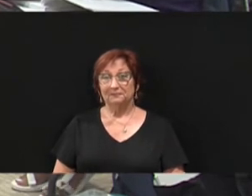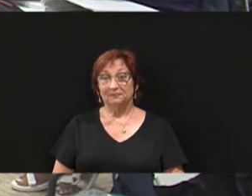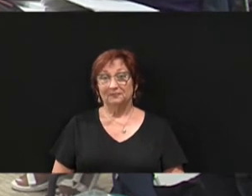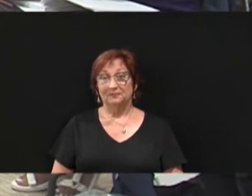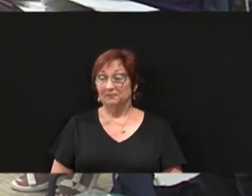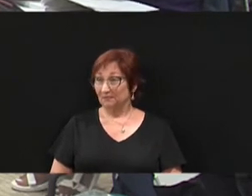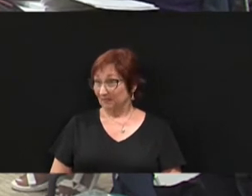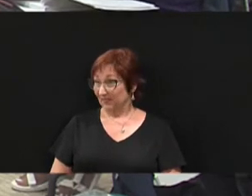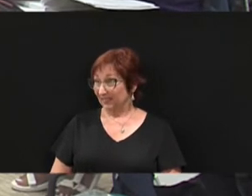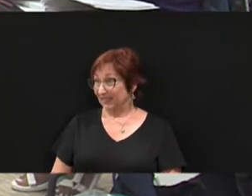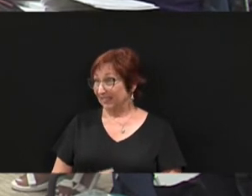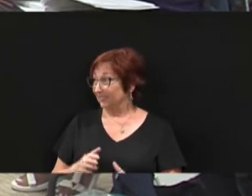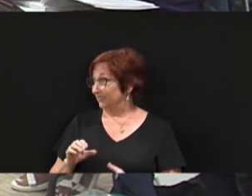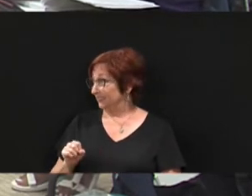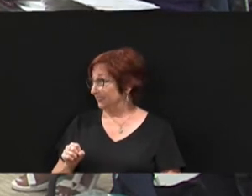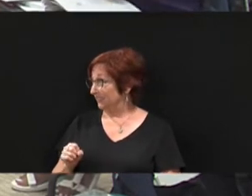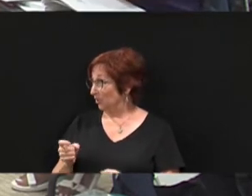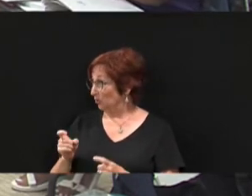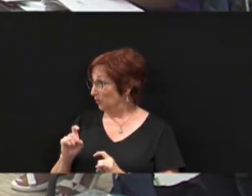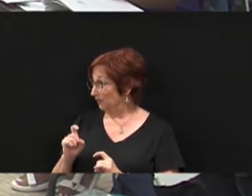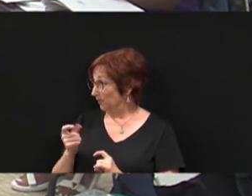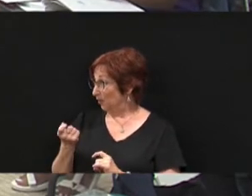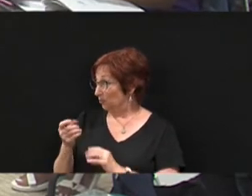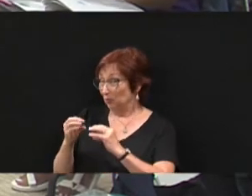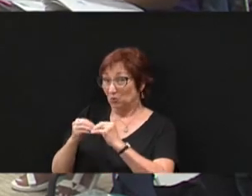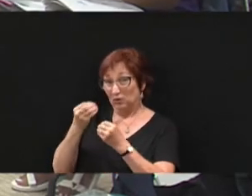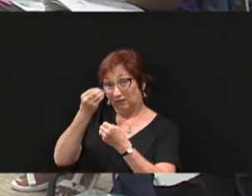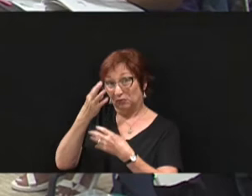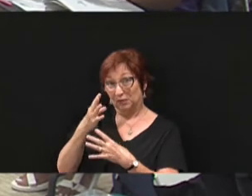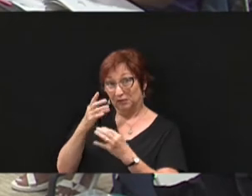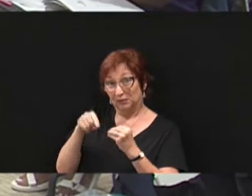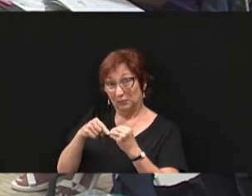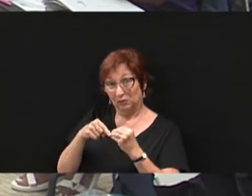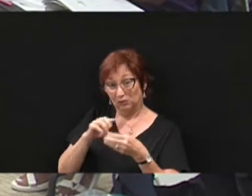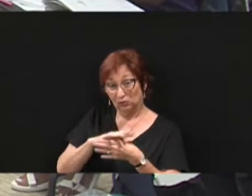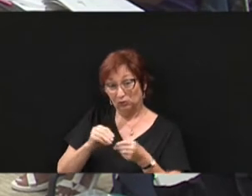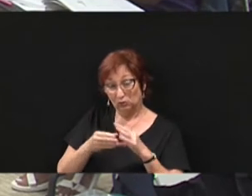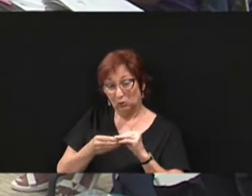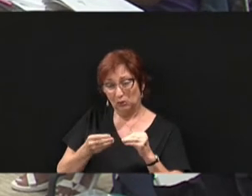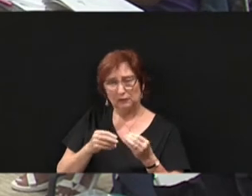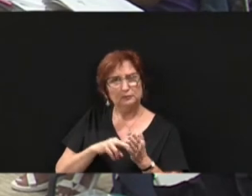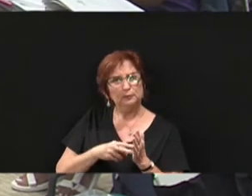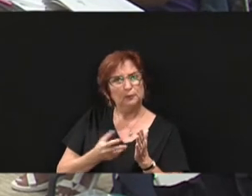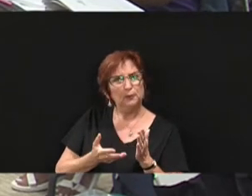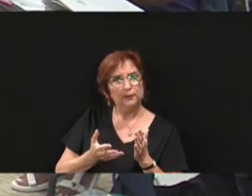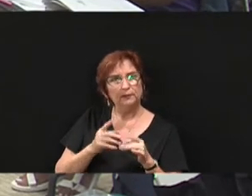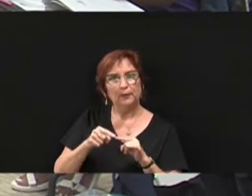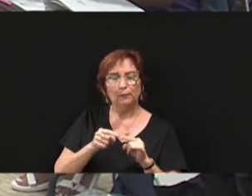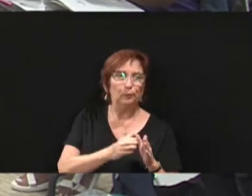Can you give me a little bit more information about what this story is about, besides about books and giants?